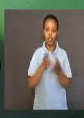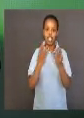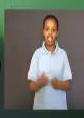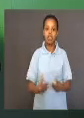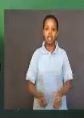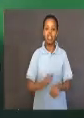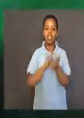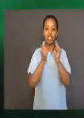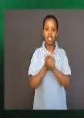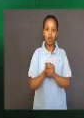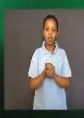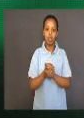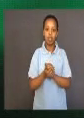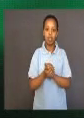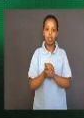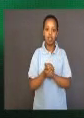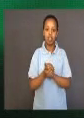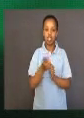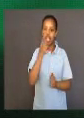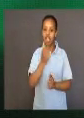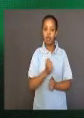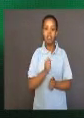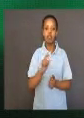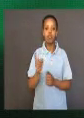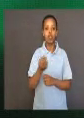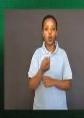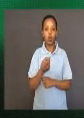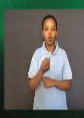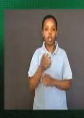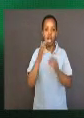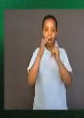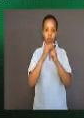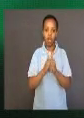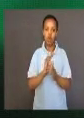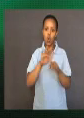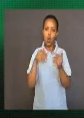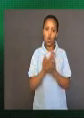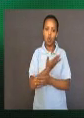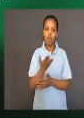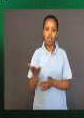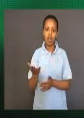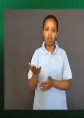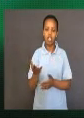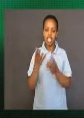Evolutionary creationism is the belief that God invented